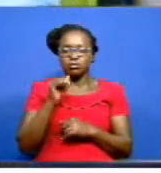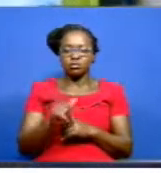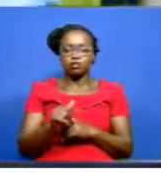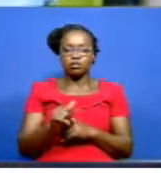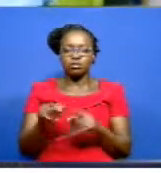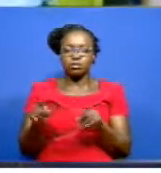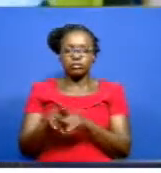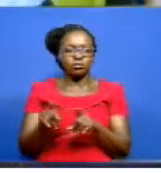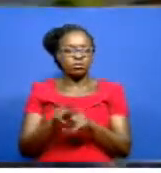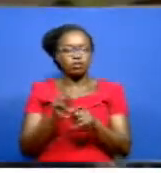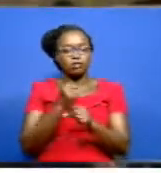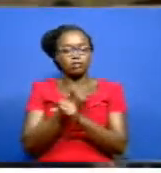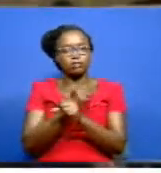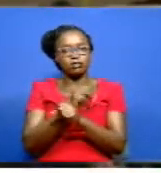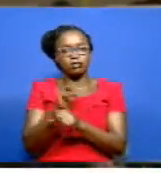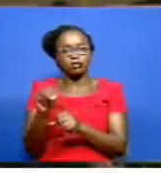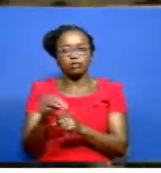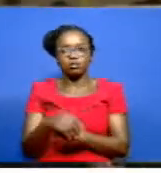can also protect them.